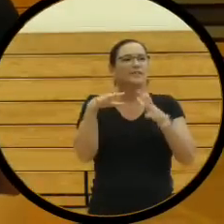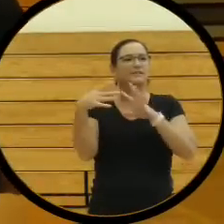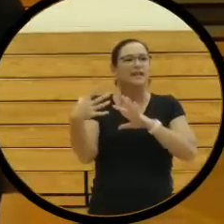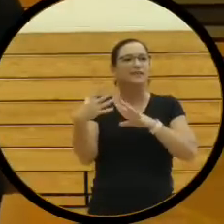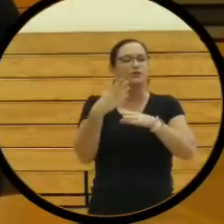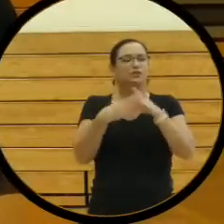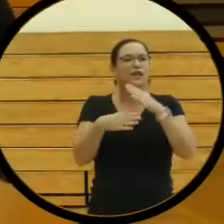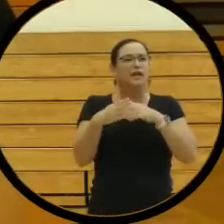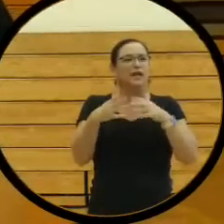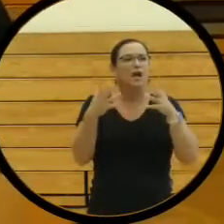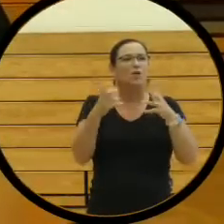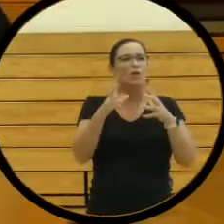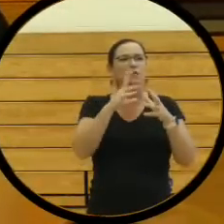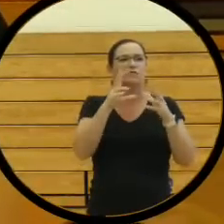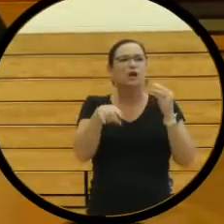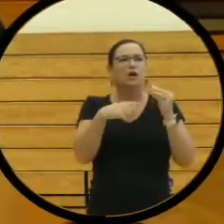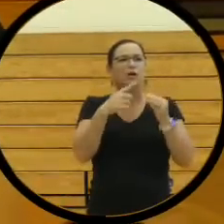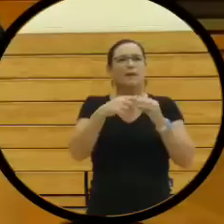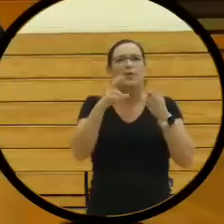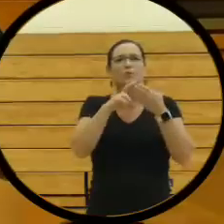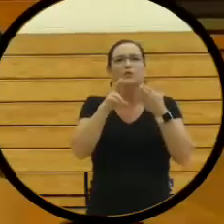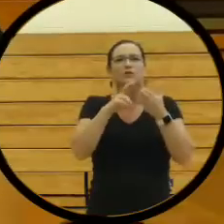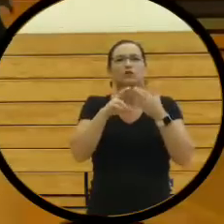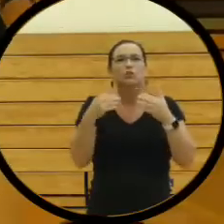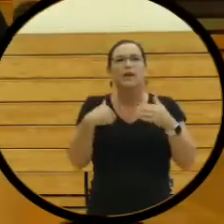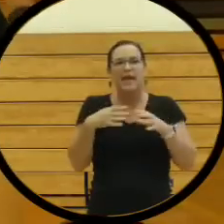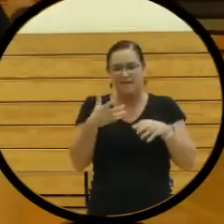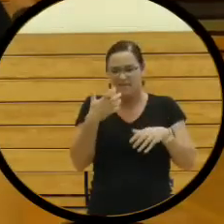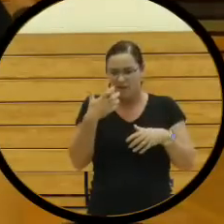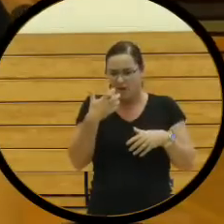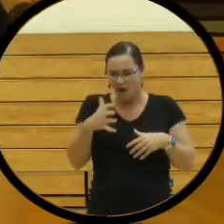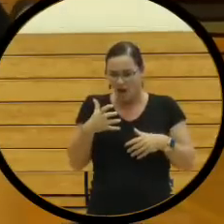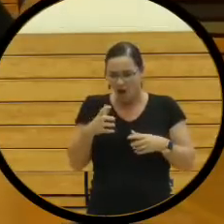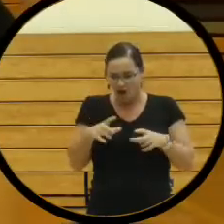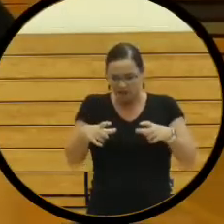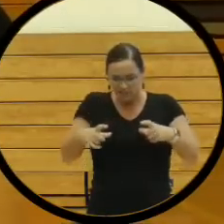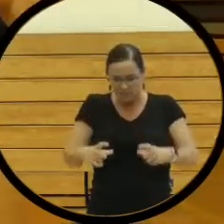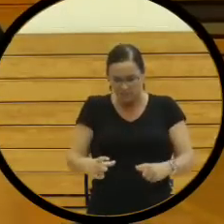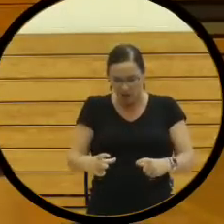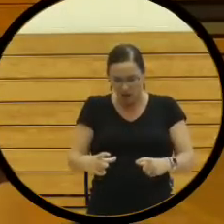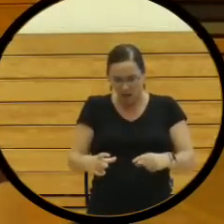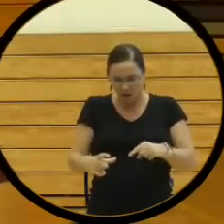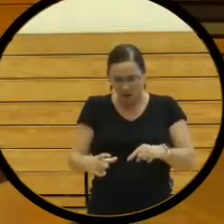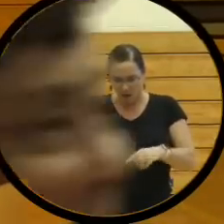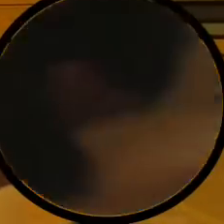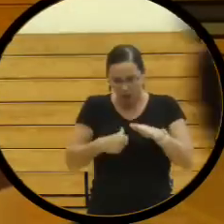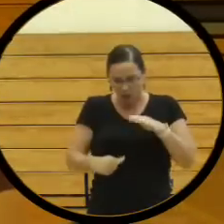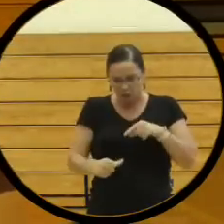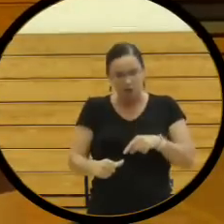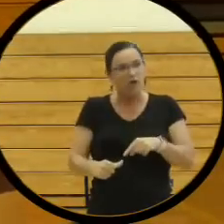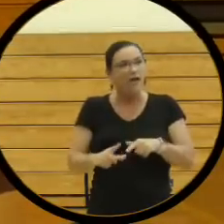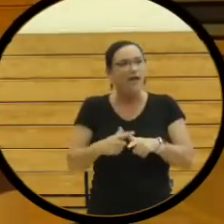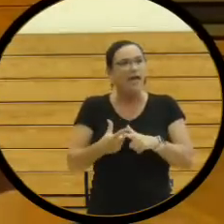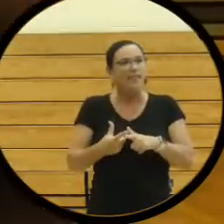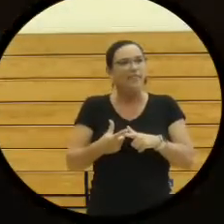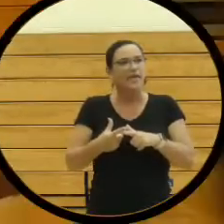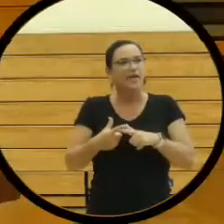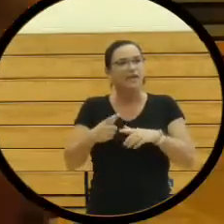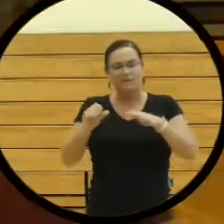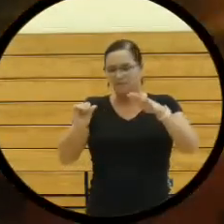do the research. We've got a hot spot underneath us. And there's an island that's coming off down to the